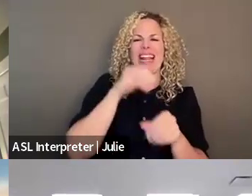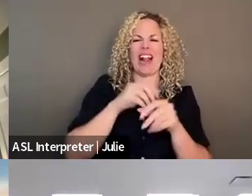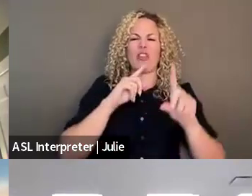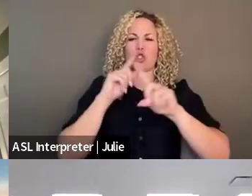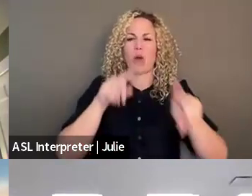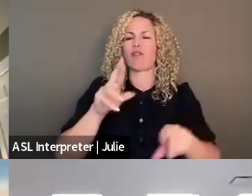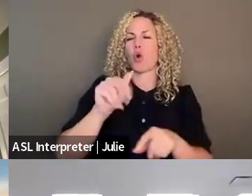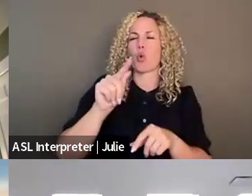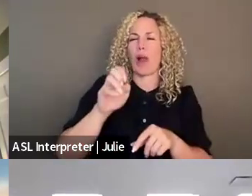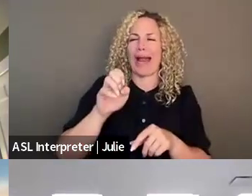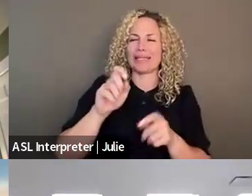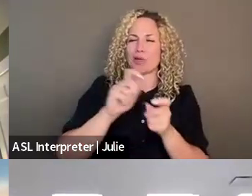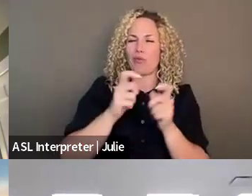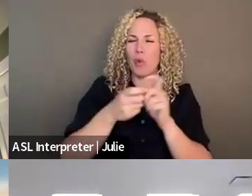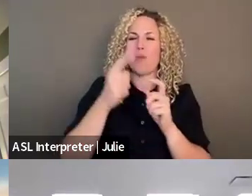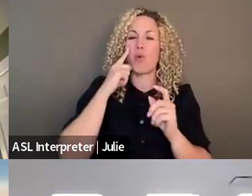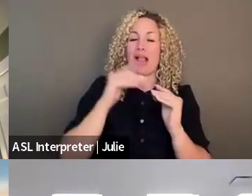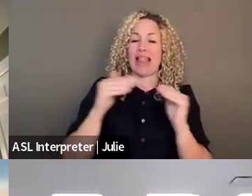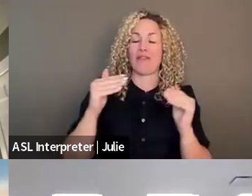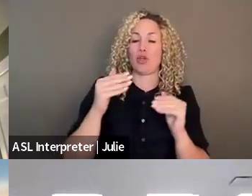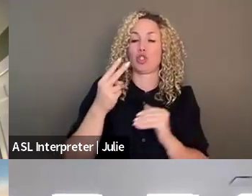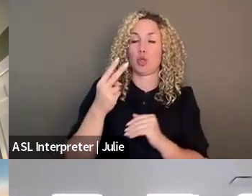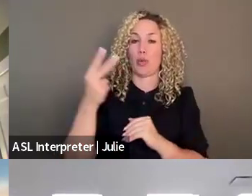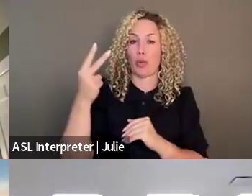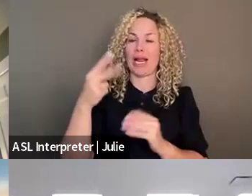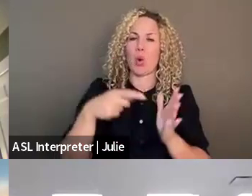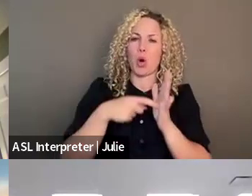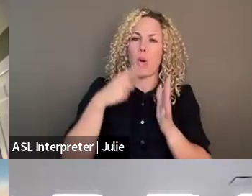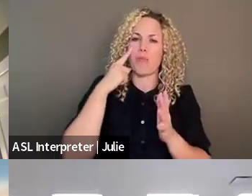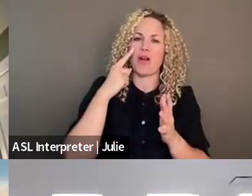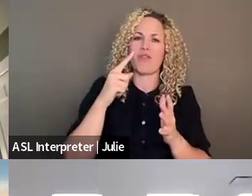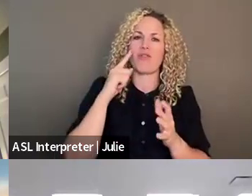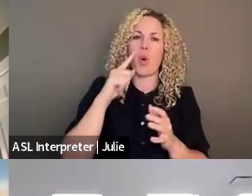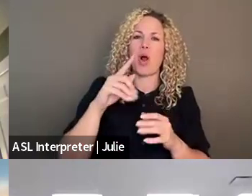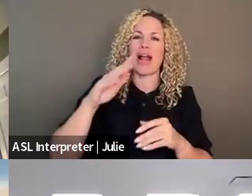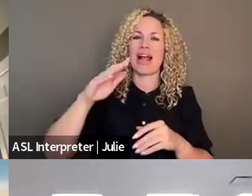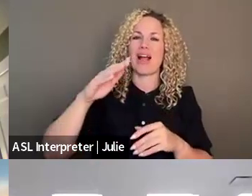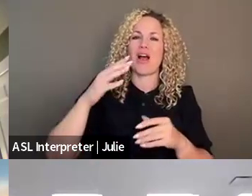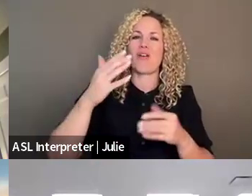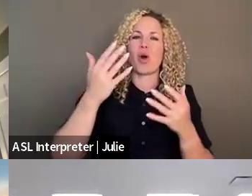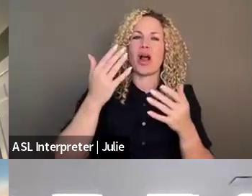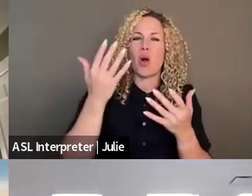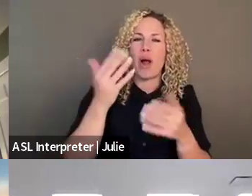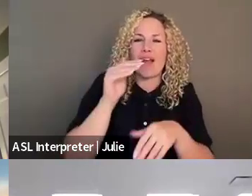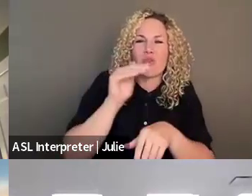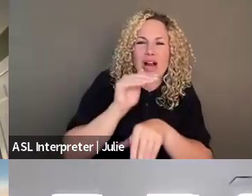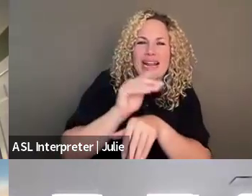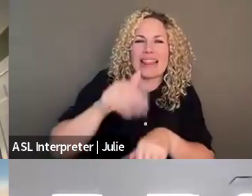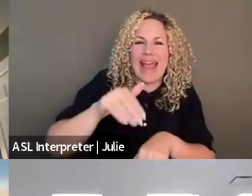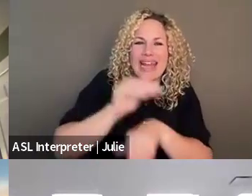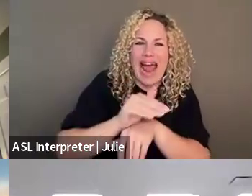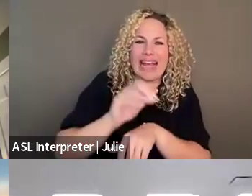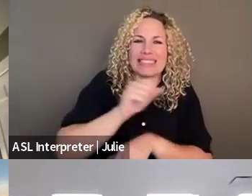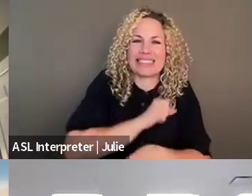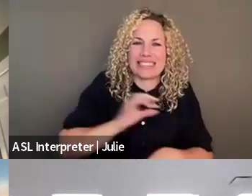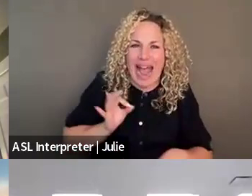our rate reform. So for our level 2s and 3s, there will be a requirement for a wait night staff. There is an exemption to that. So